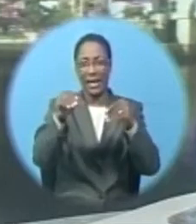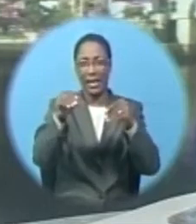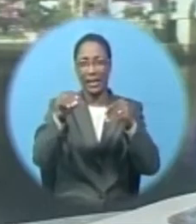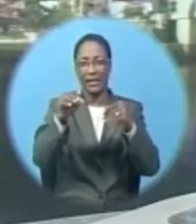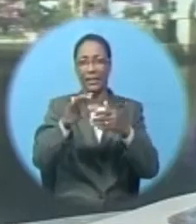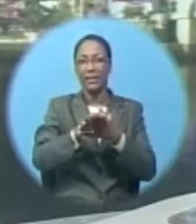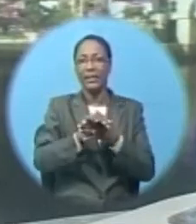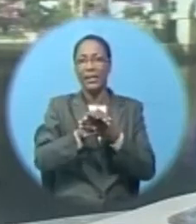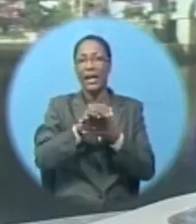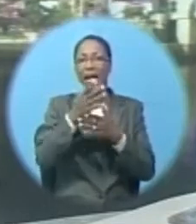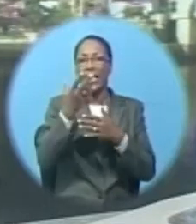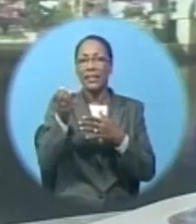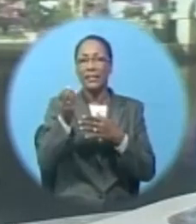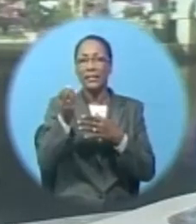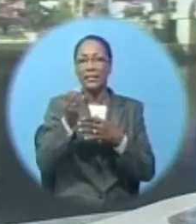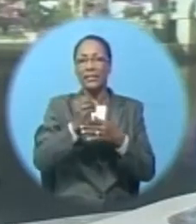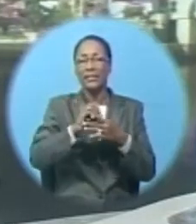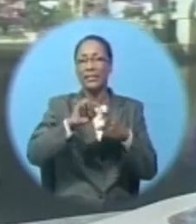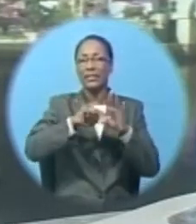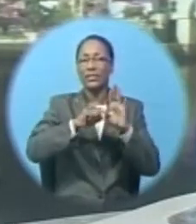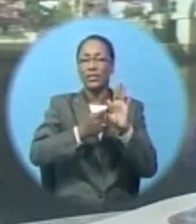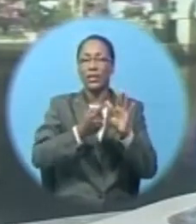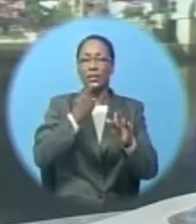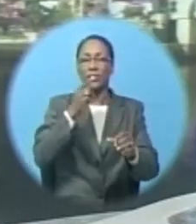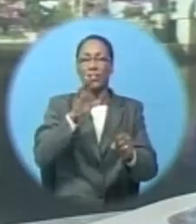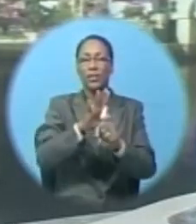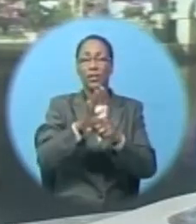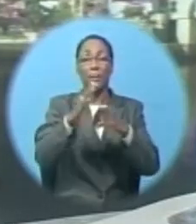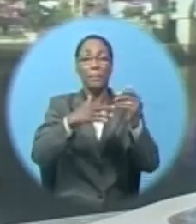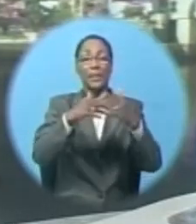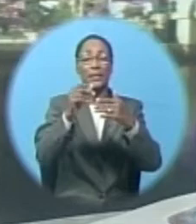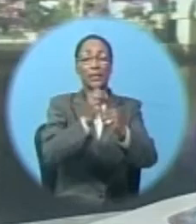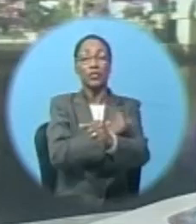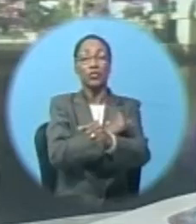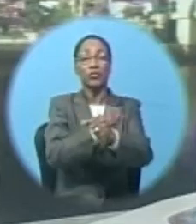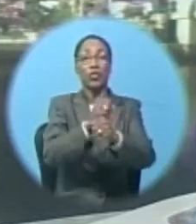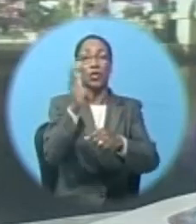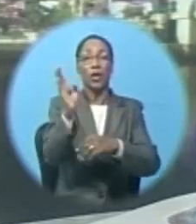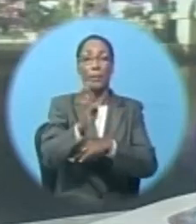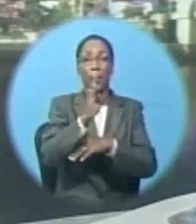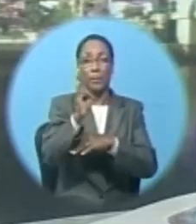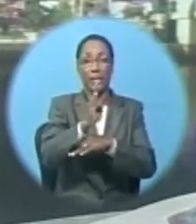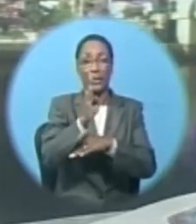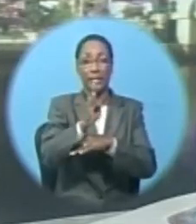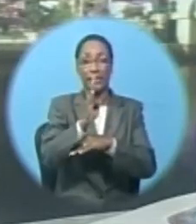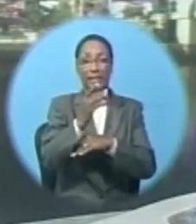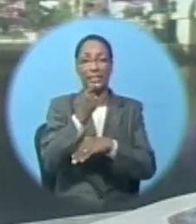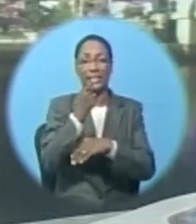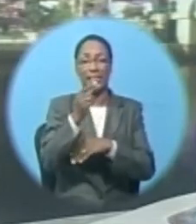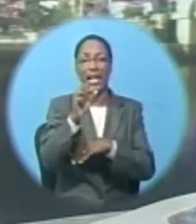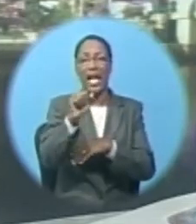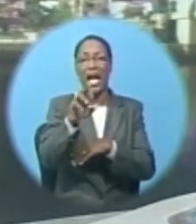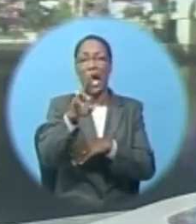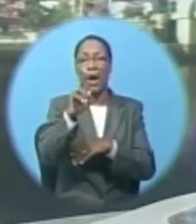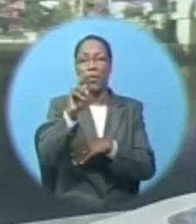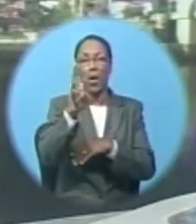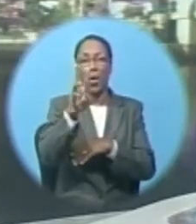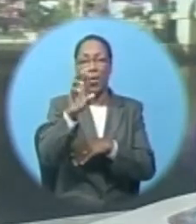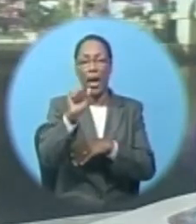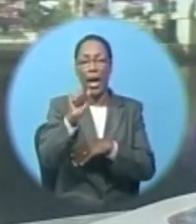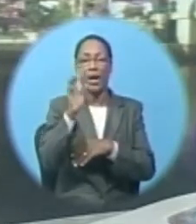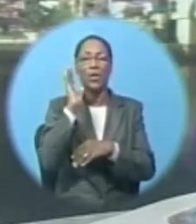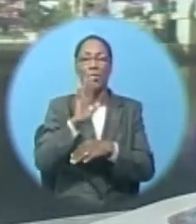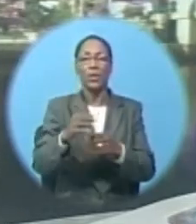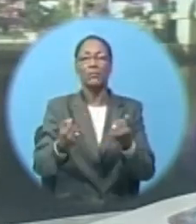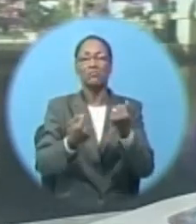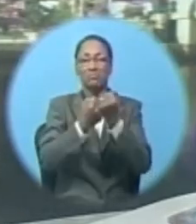cement manufacturer is a signal of its commitment to building a stronger Barbados. He has stressed that Arawak Cement is here for the long